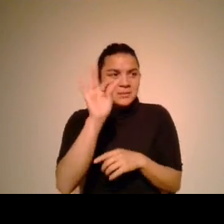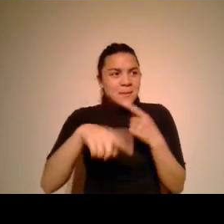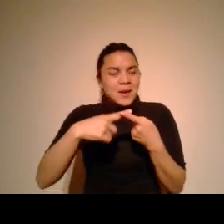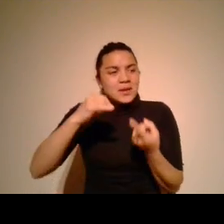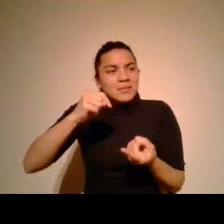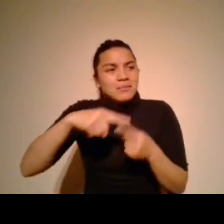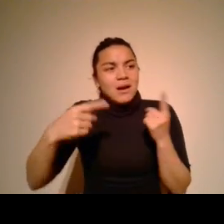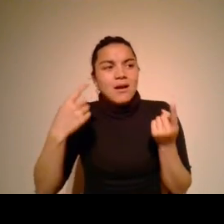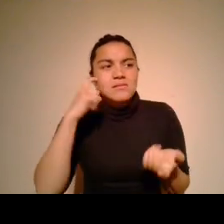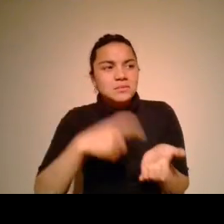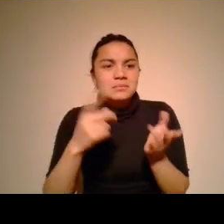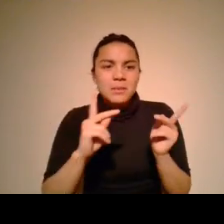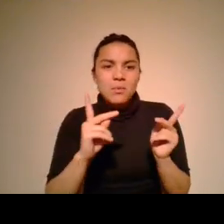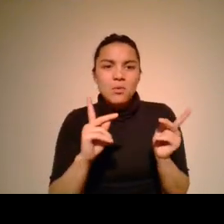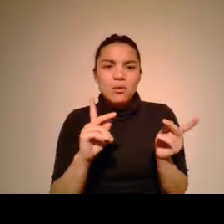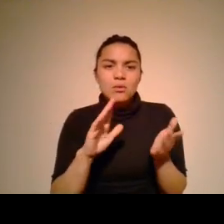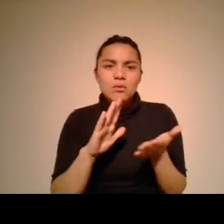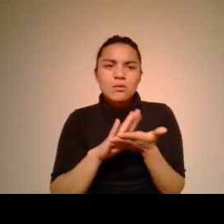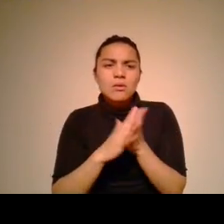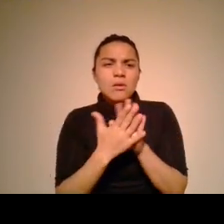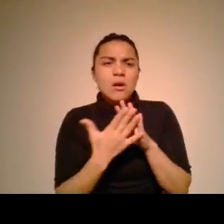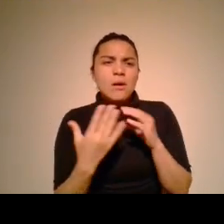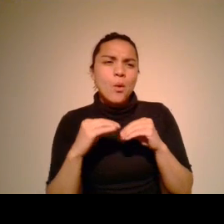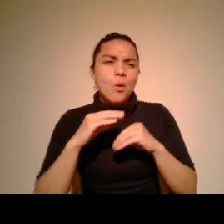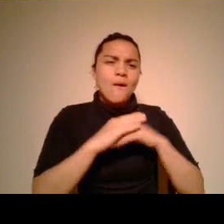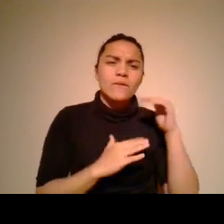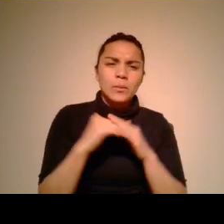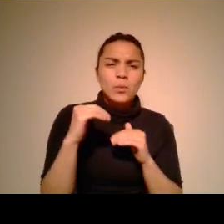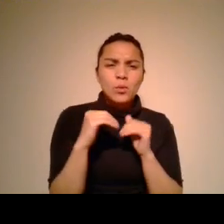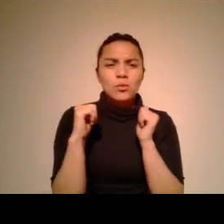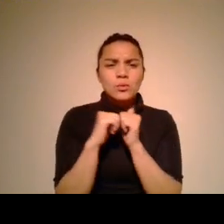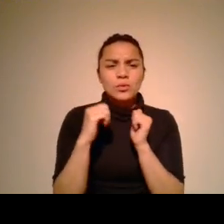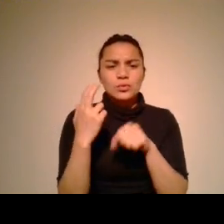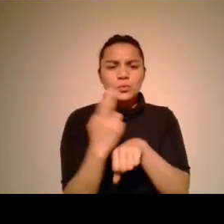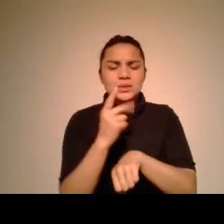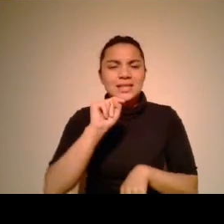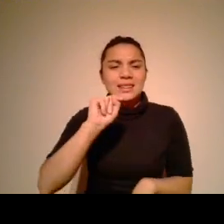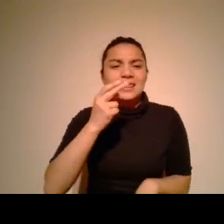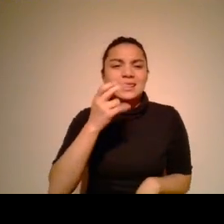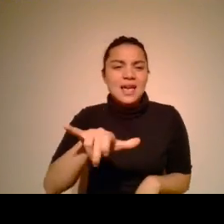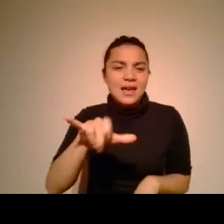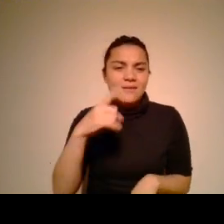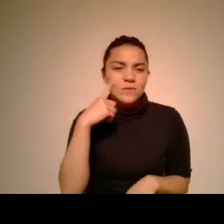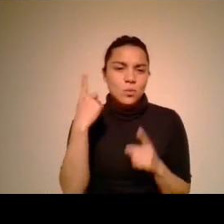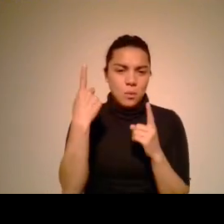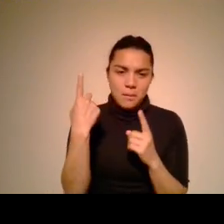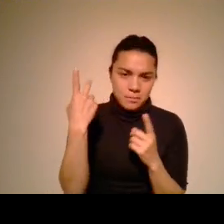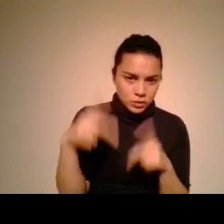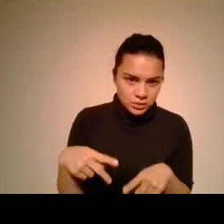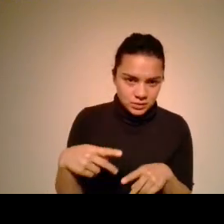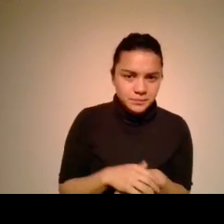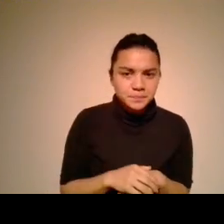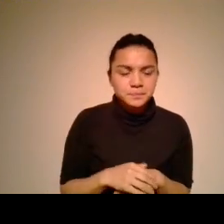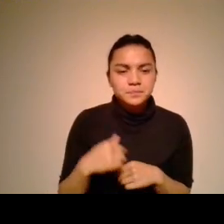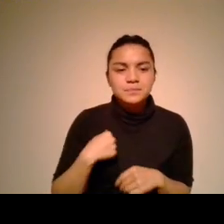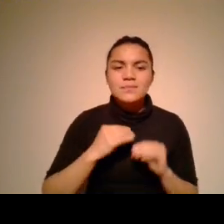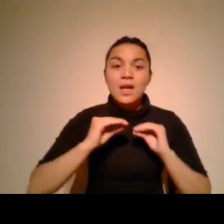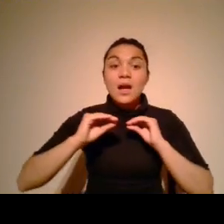feel about singular they as sort of a pronoun in use. So I taught a class of 30 students this